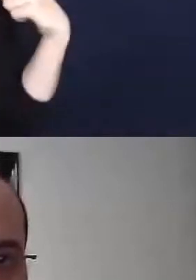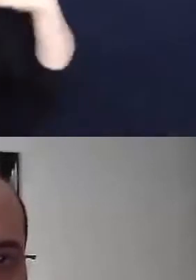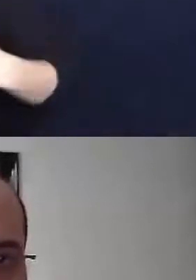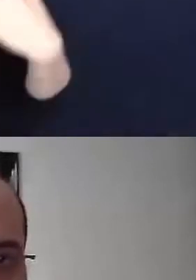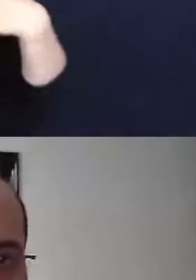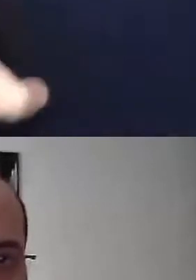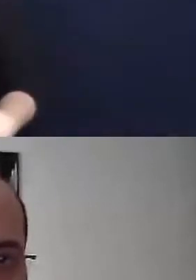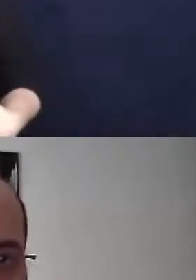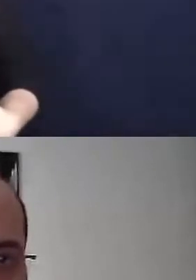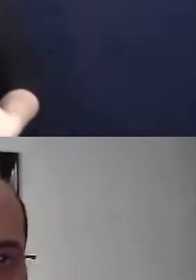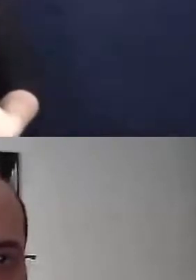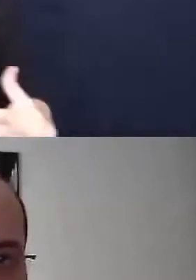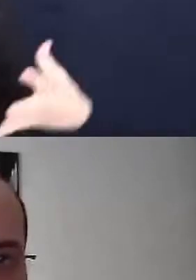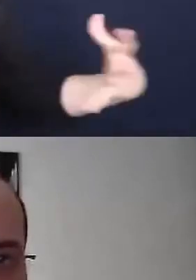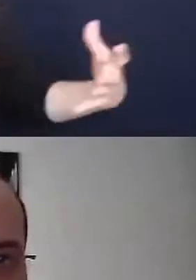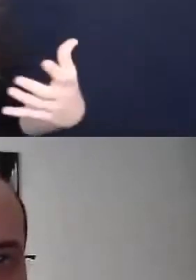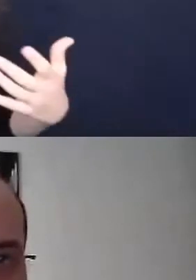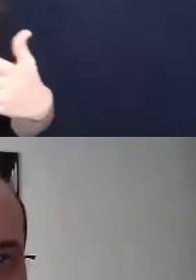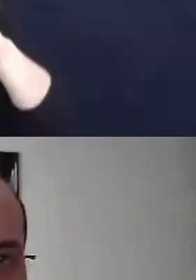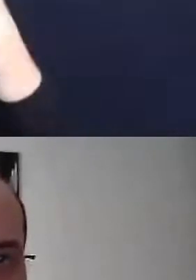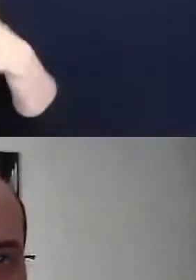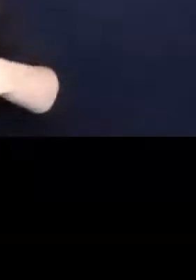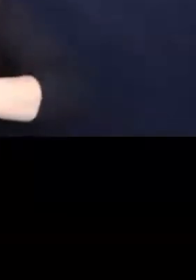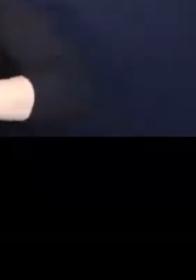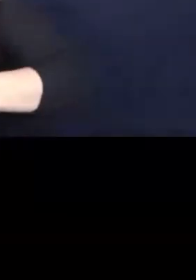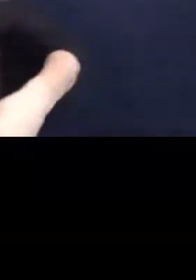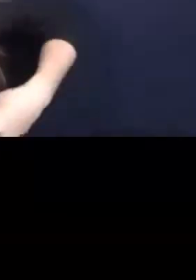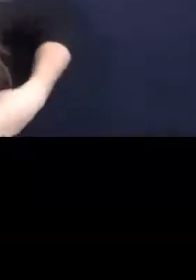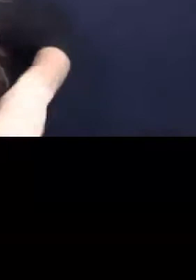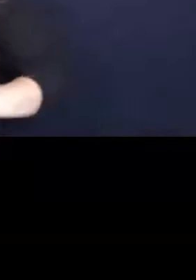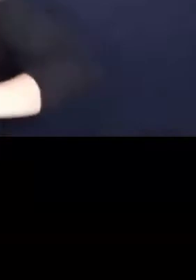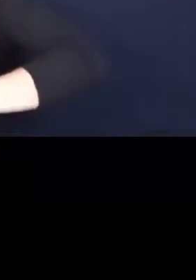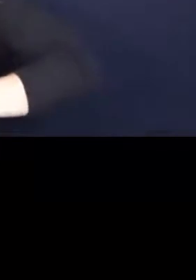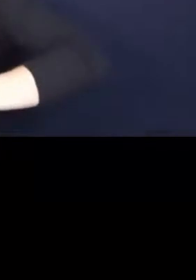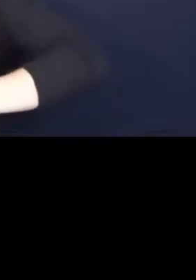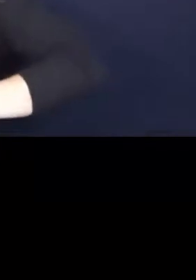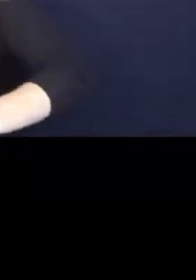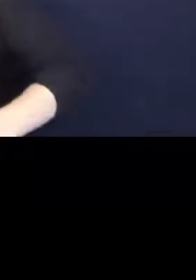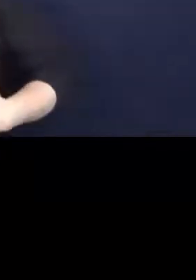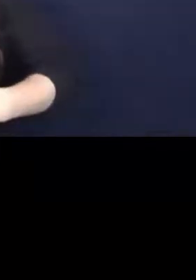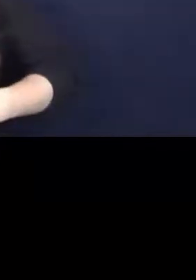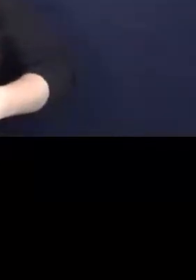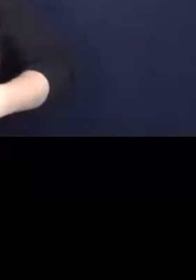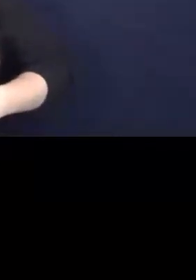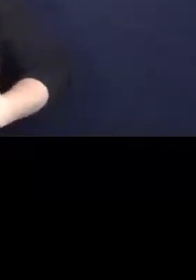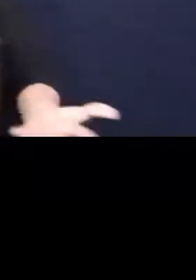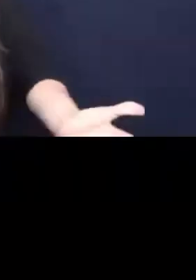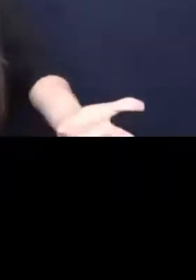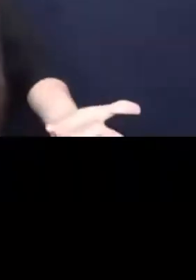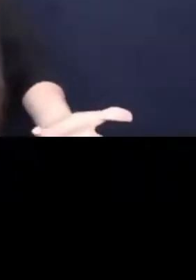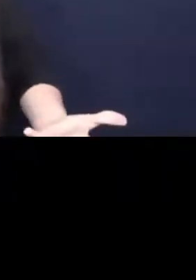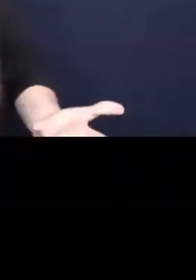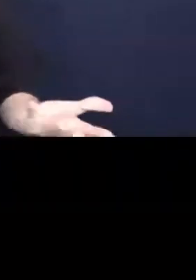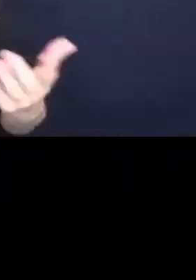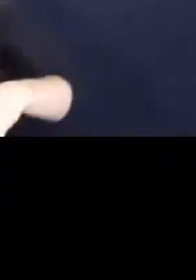a design whereby the camera could be fitted over clothing and attached using Velcro, for example. So there are lots of